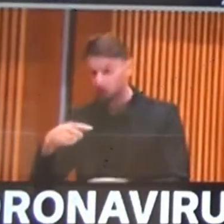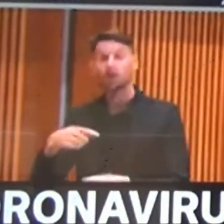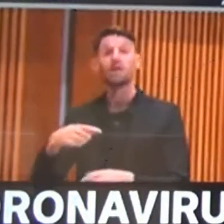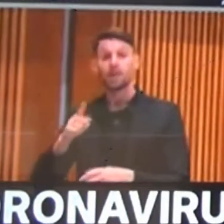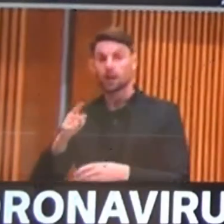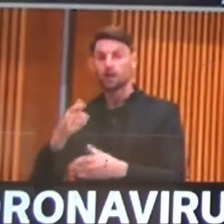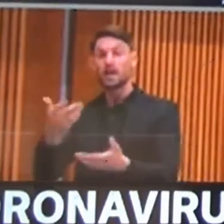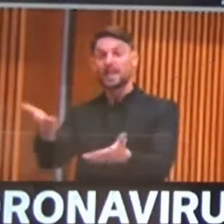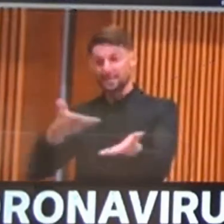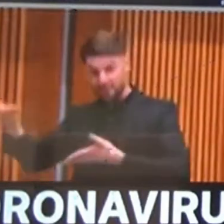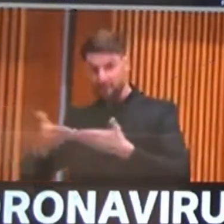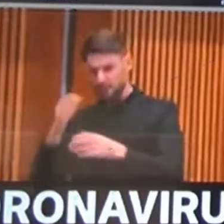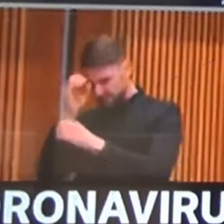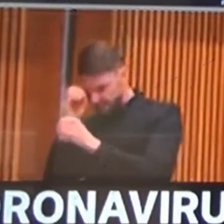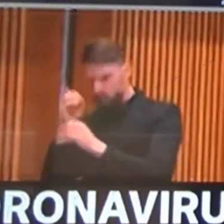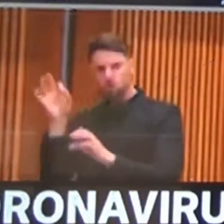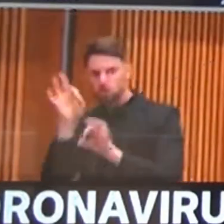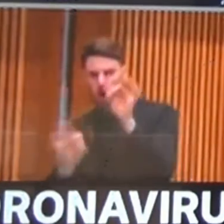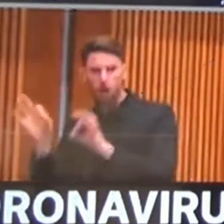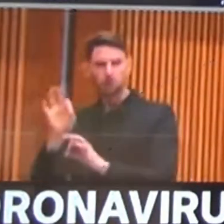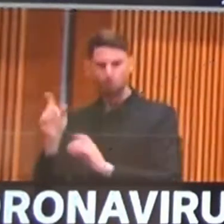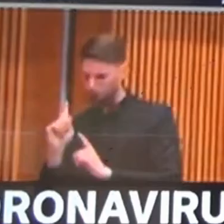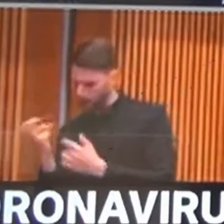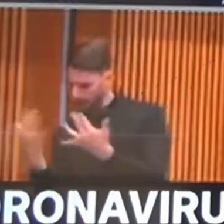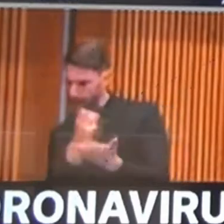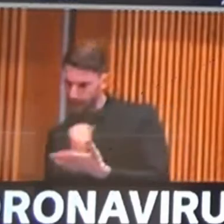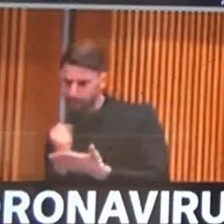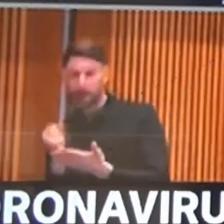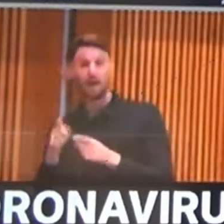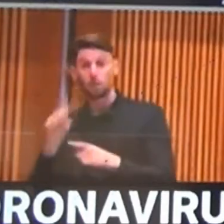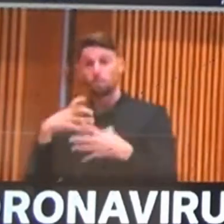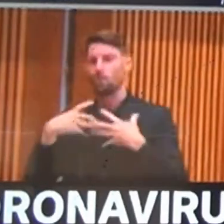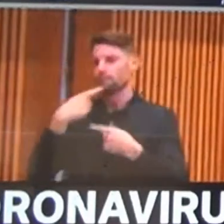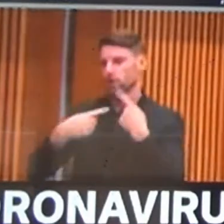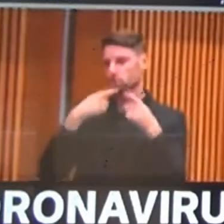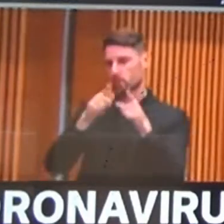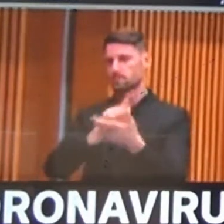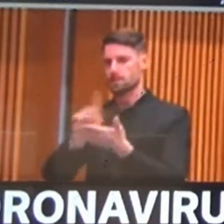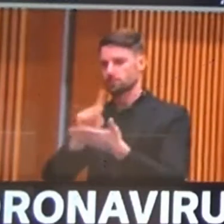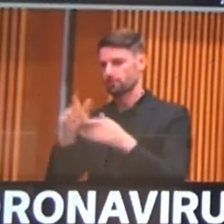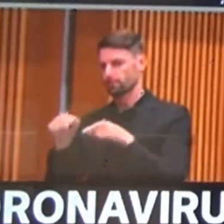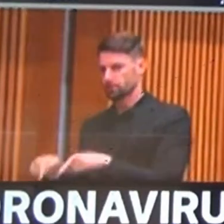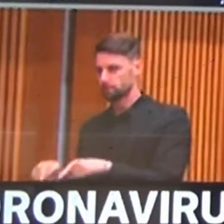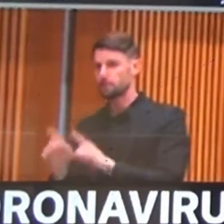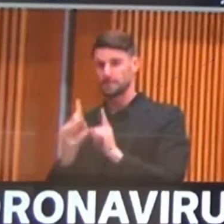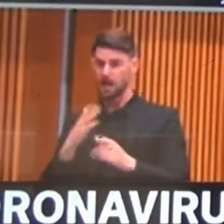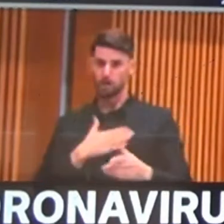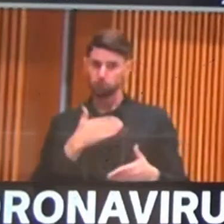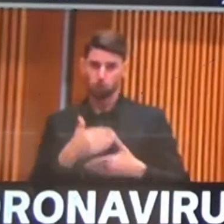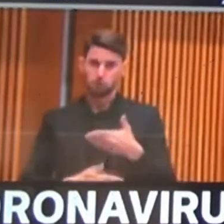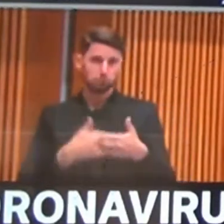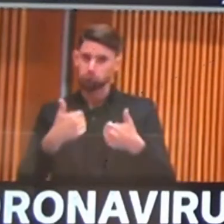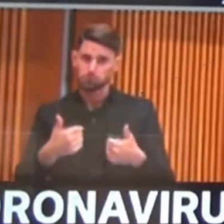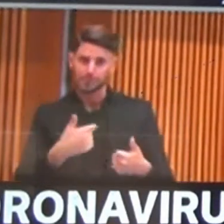They don't actually come into the national medical stockpile, so we don't have a formal figure on that. But probably along with the procurement